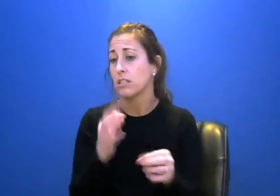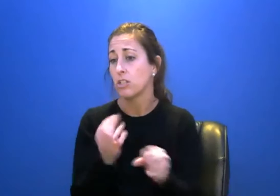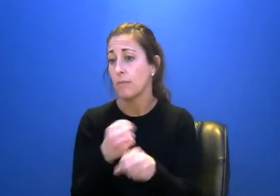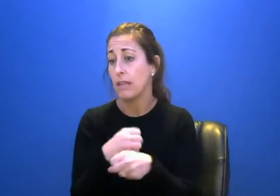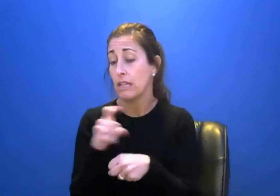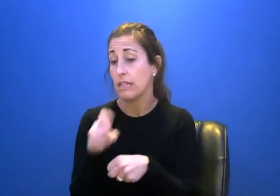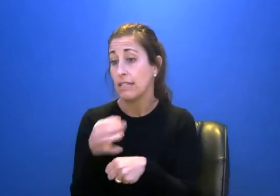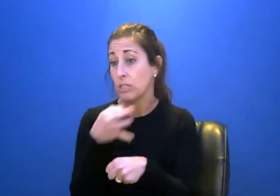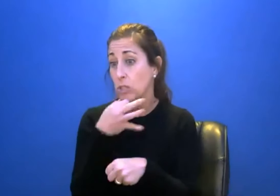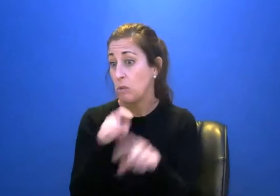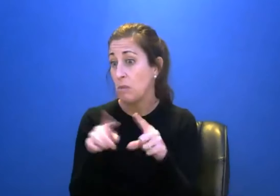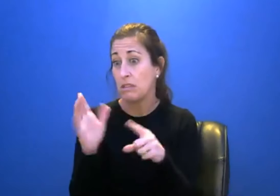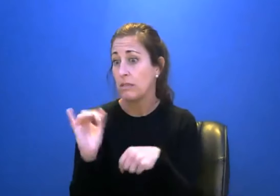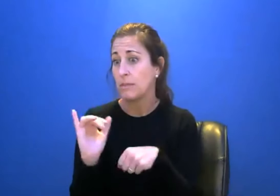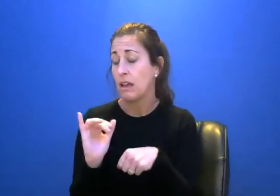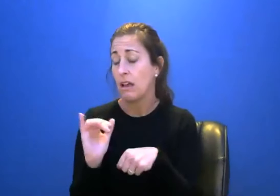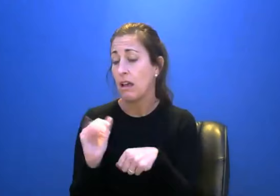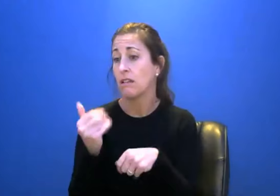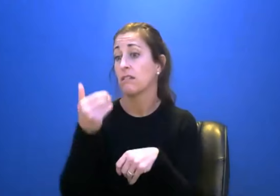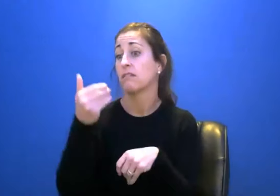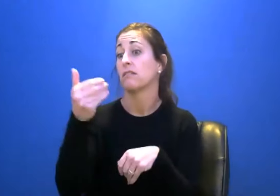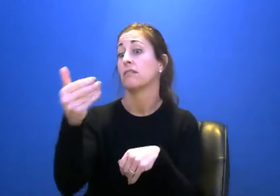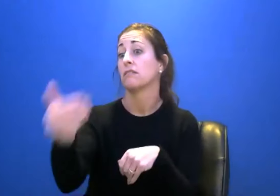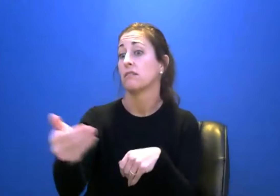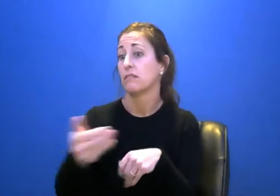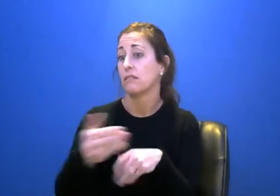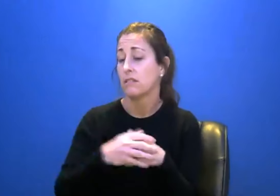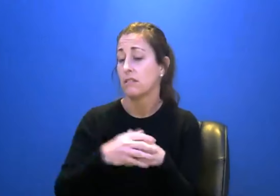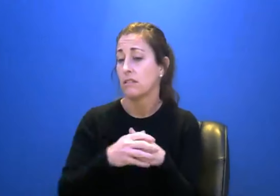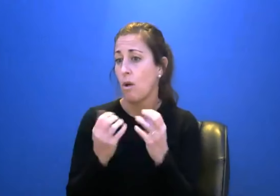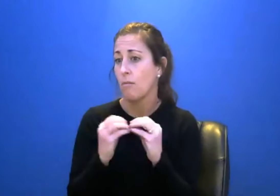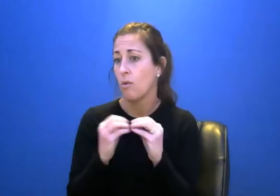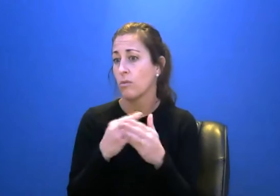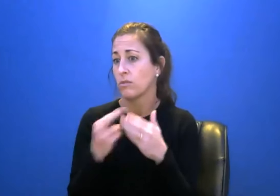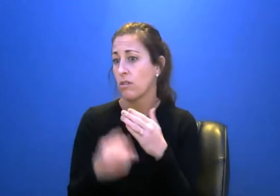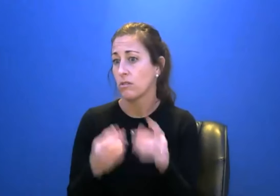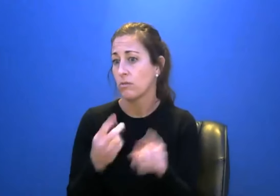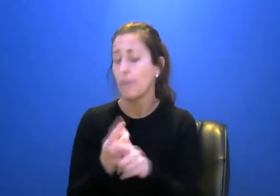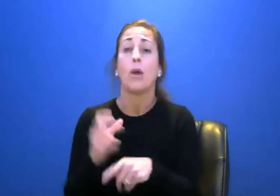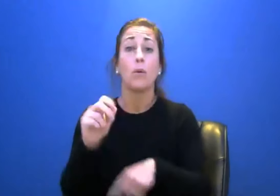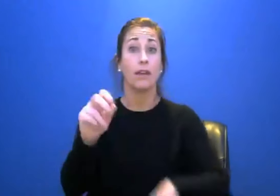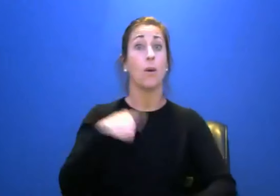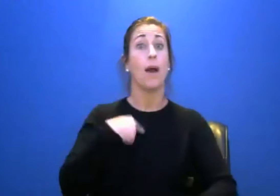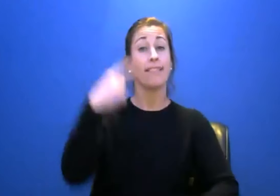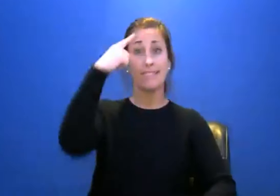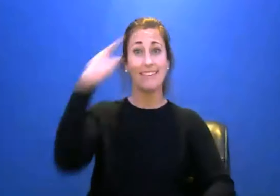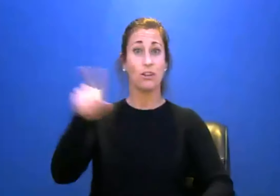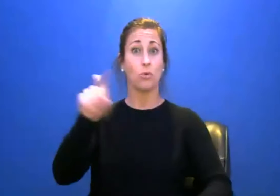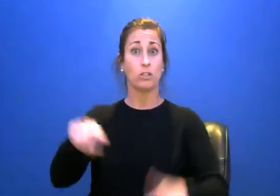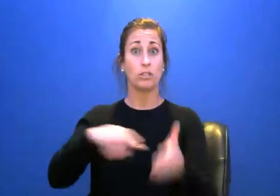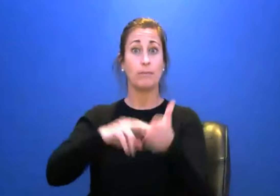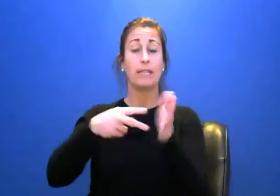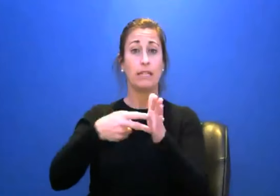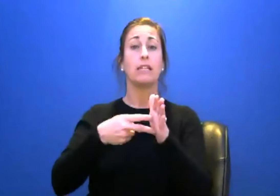but seems like want more survey results in flow. So I'm presuming the question is